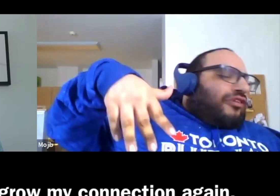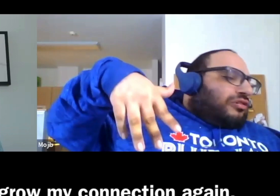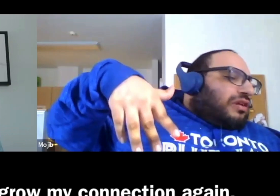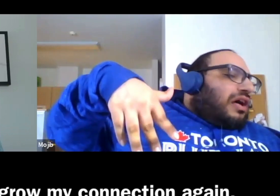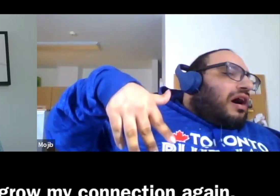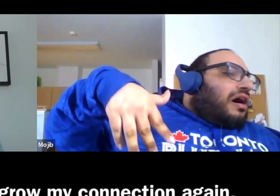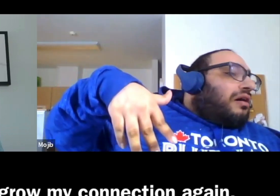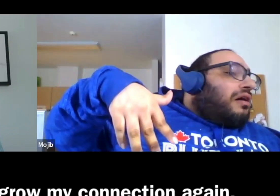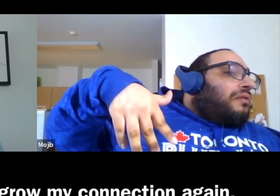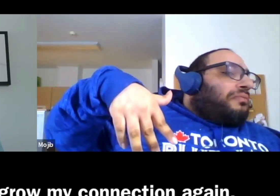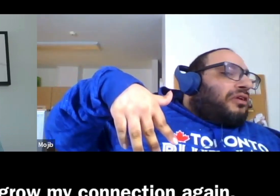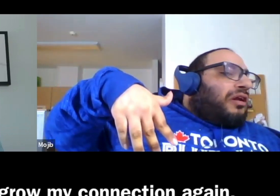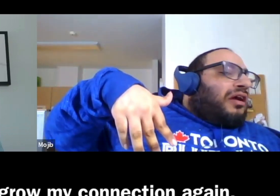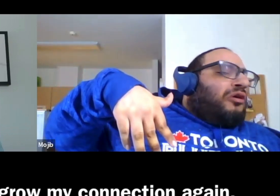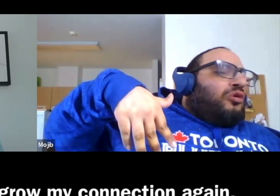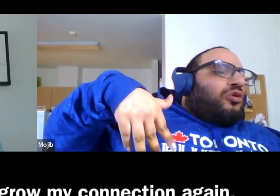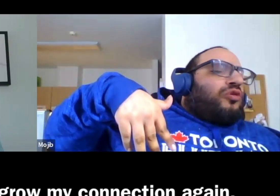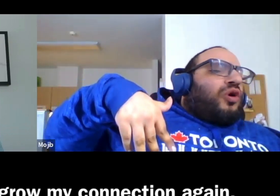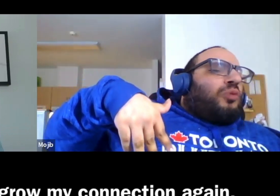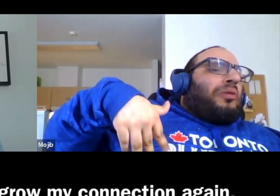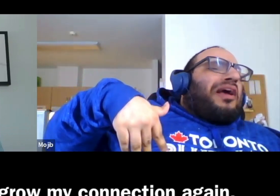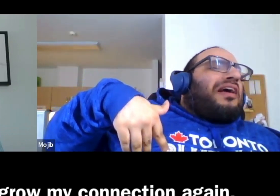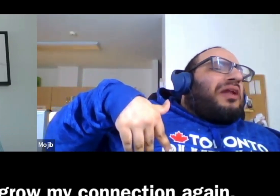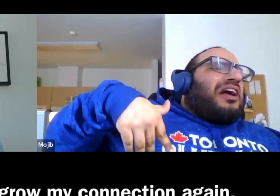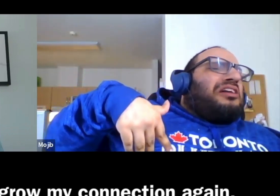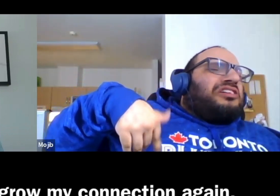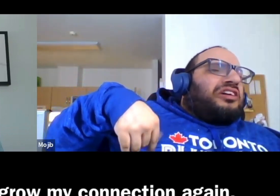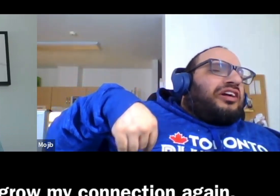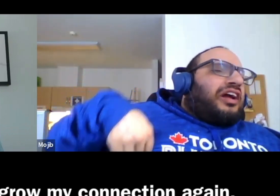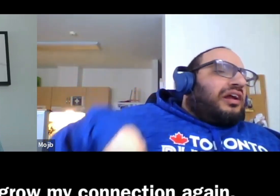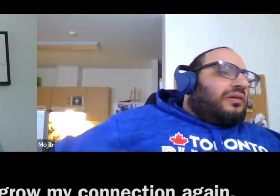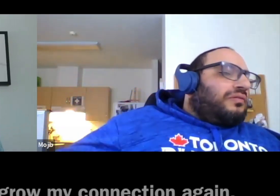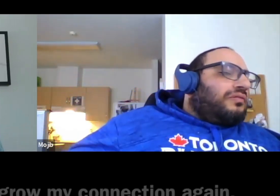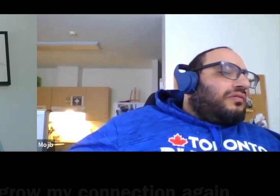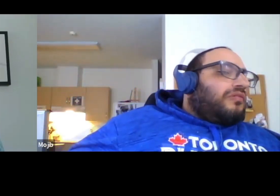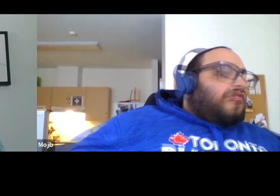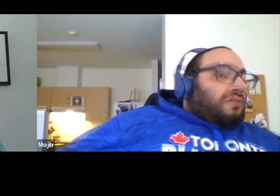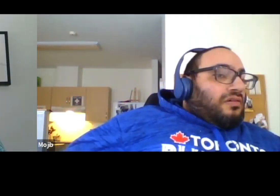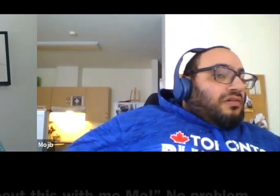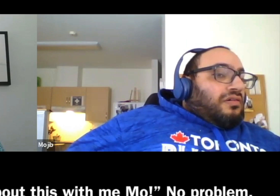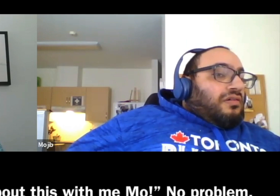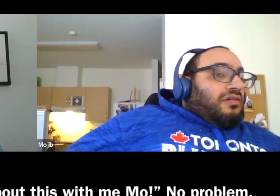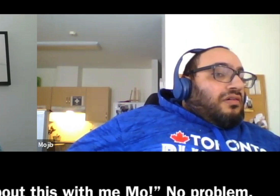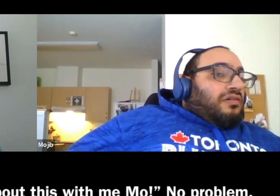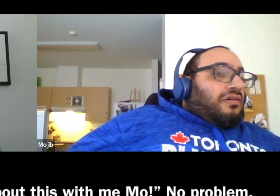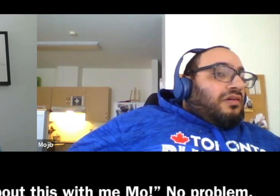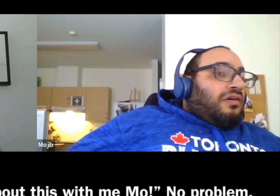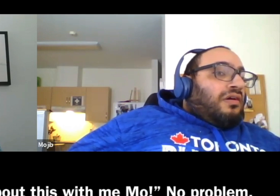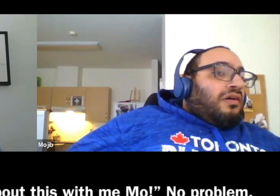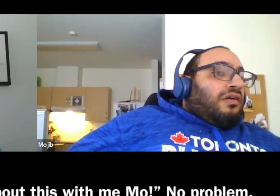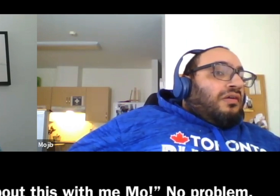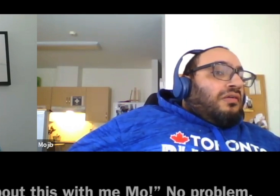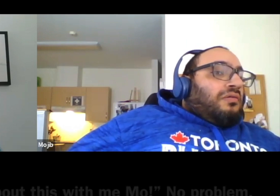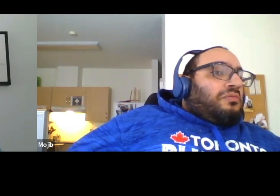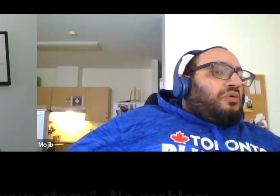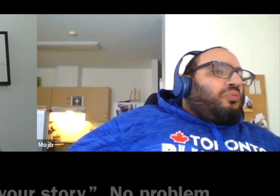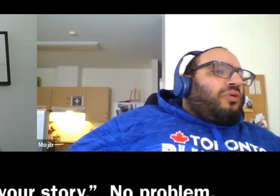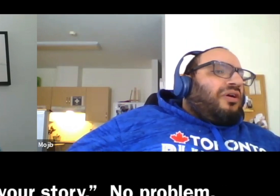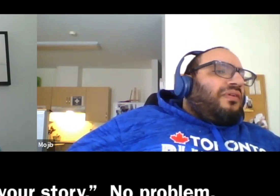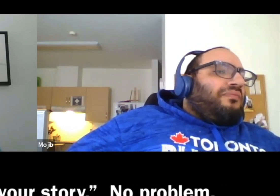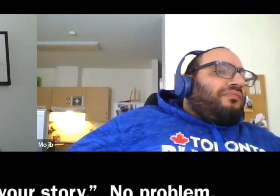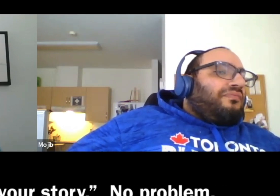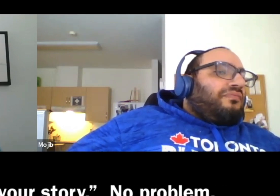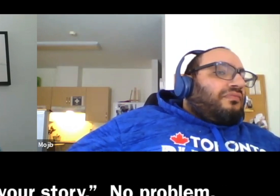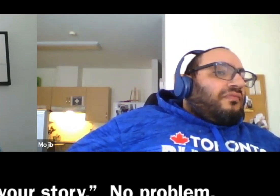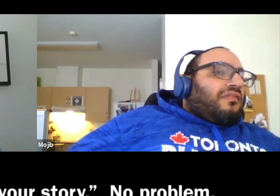I felt that I could grow my connection again. Thank you for talking with me about this, Mo. Thanks No for